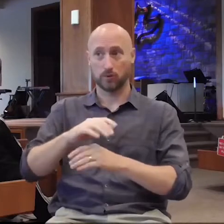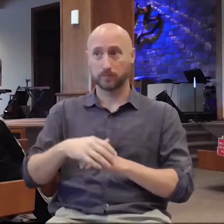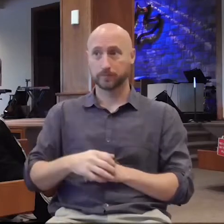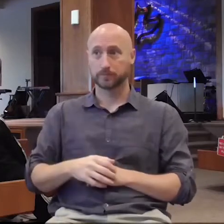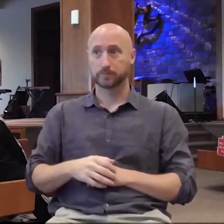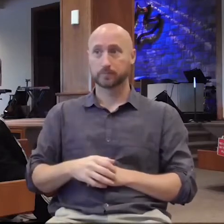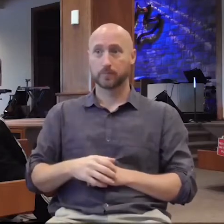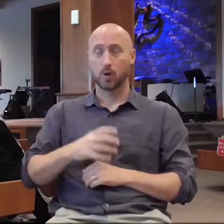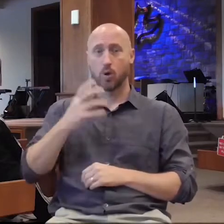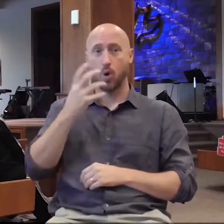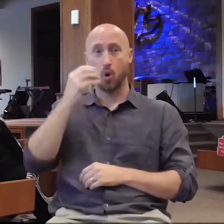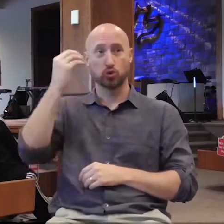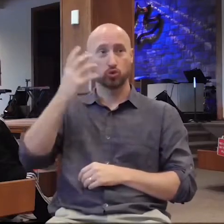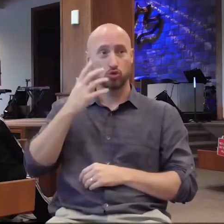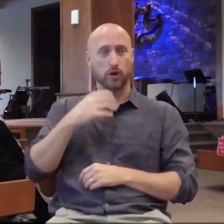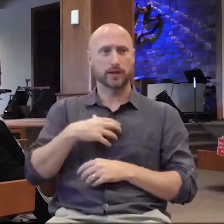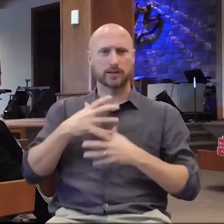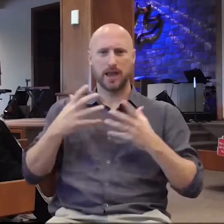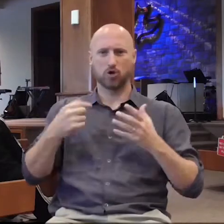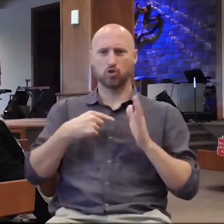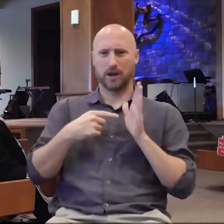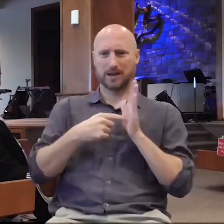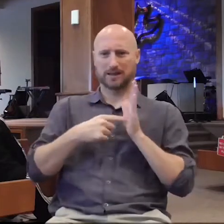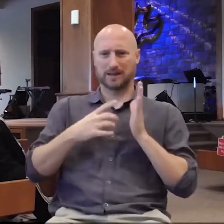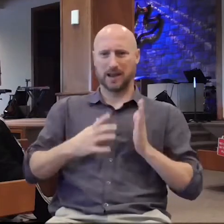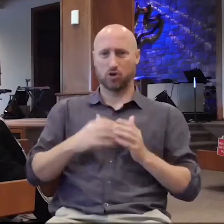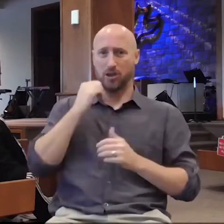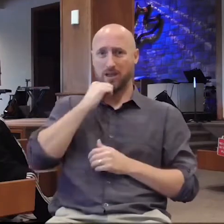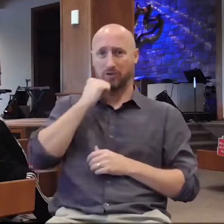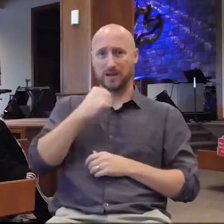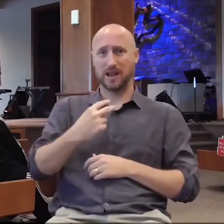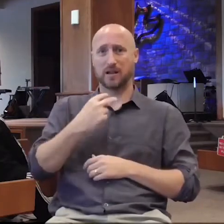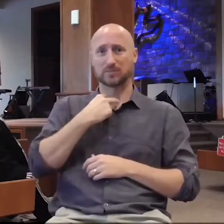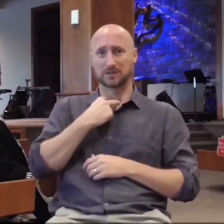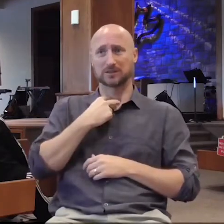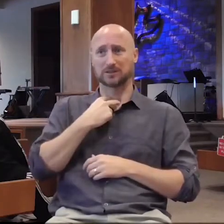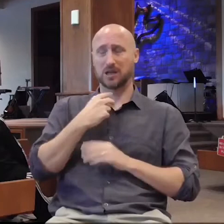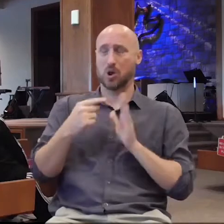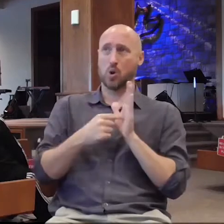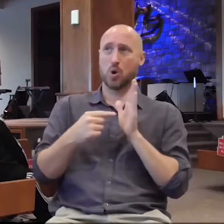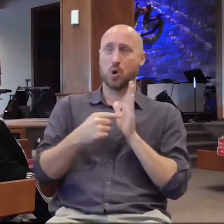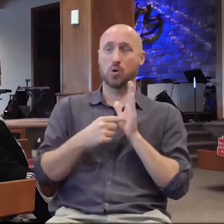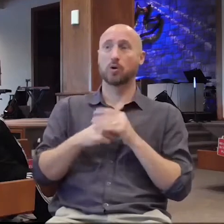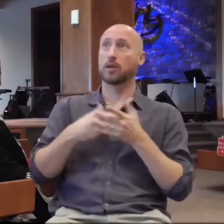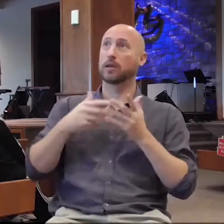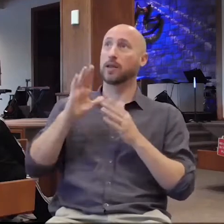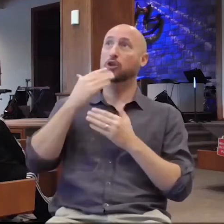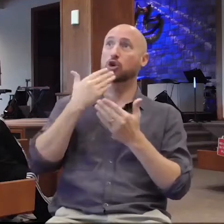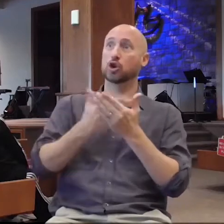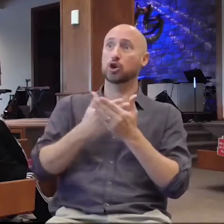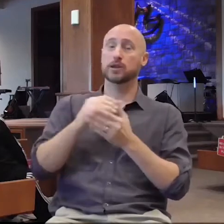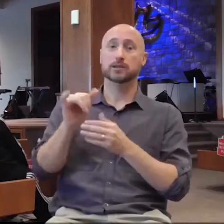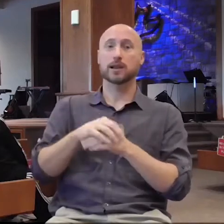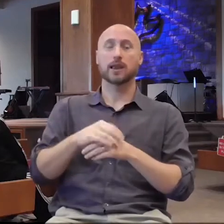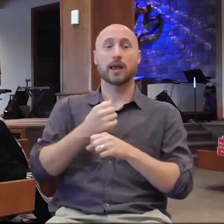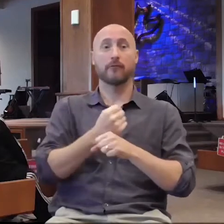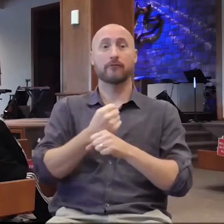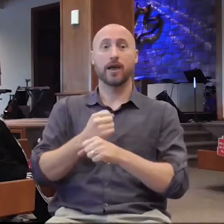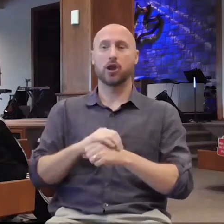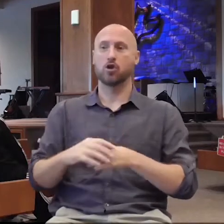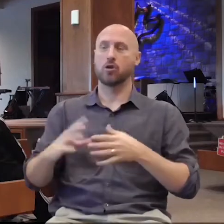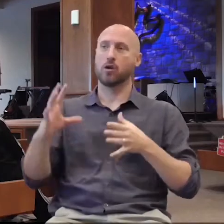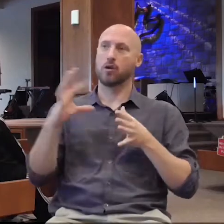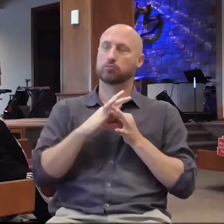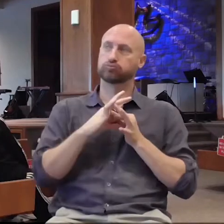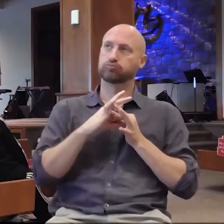O to grace, how great a debtor, daily I'm constrained to be. Let thy goodness, like a fetter, bind my wandering